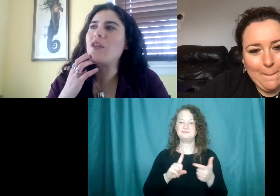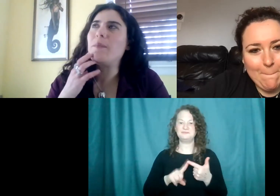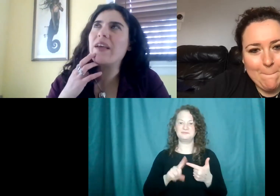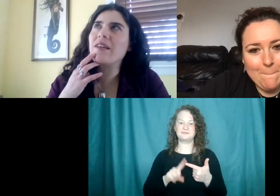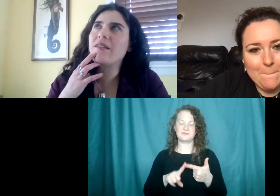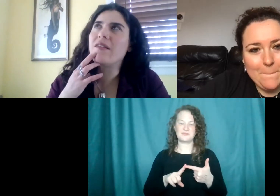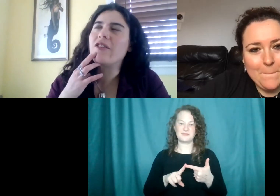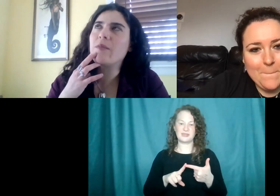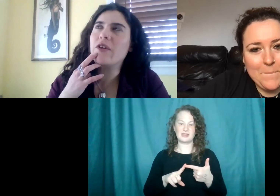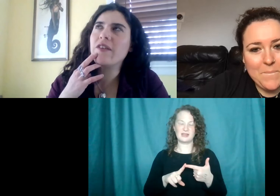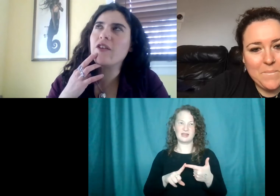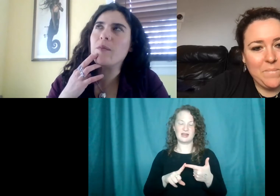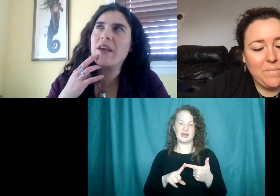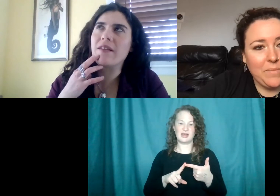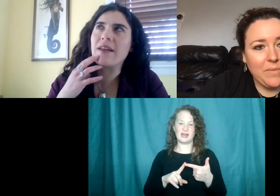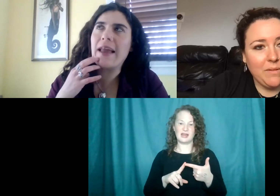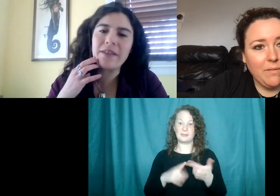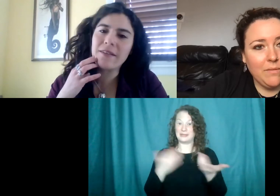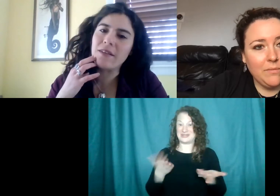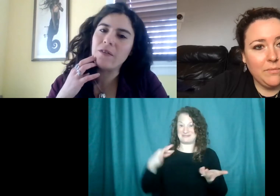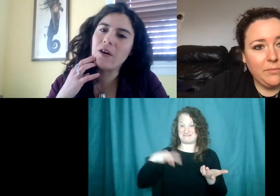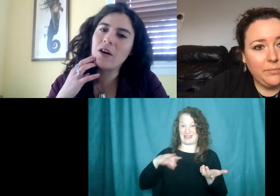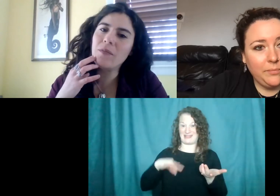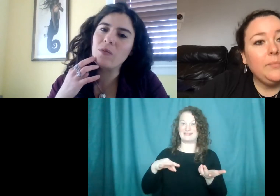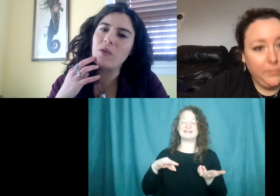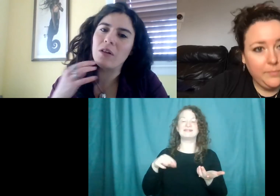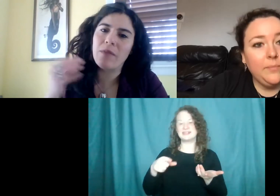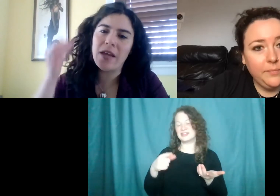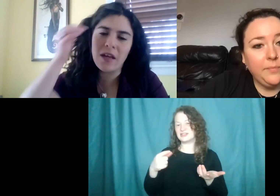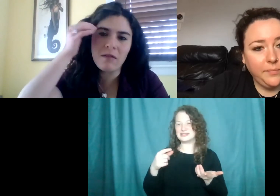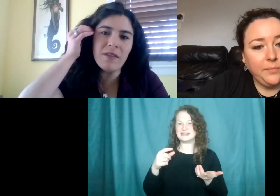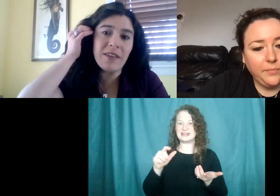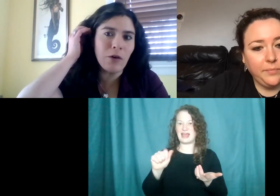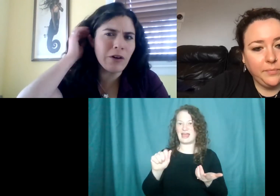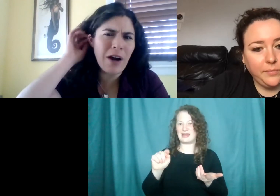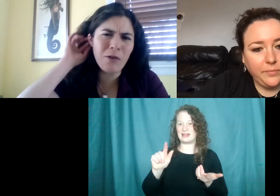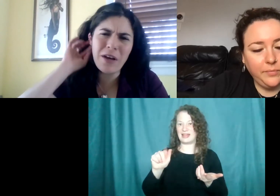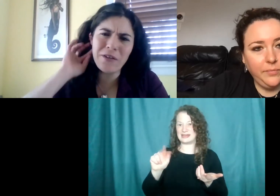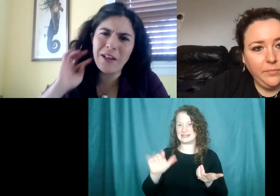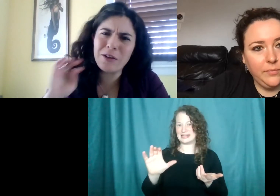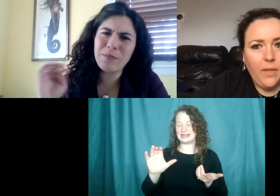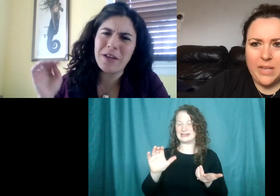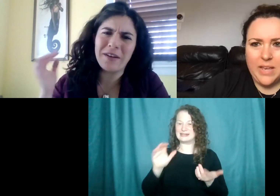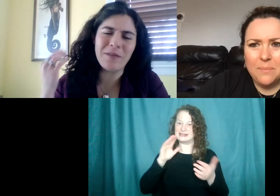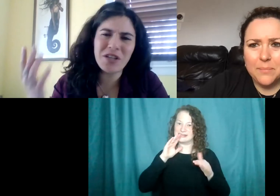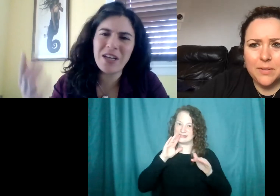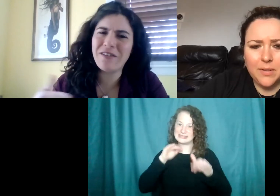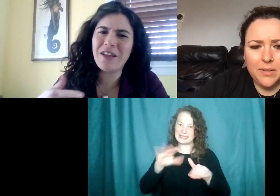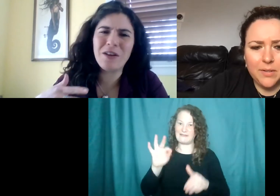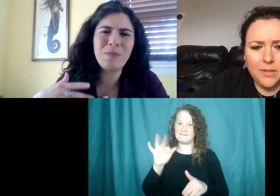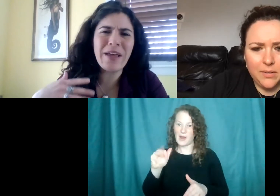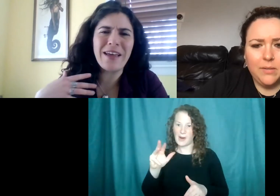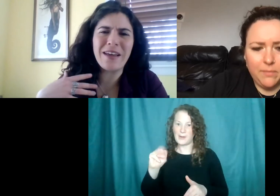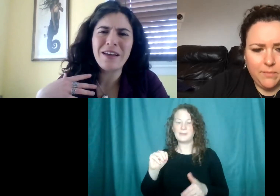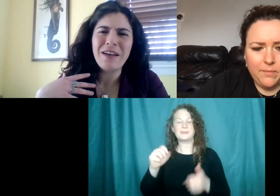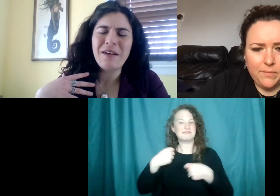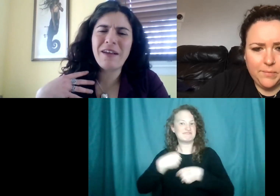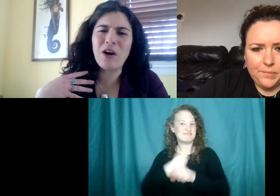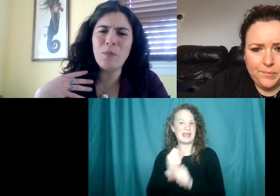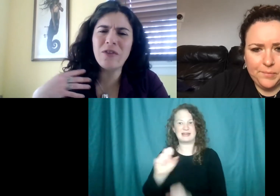one of the biggest distributors here in Maine is Atlantic Sea Farms will make sauerkraut out of kelp and kimchi out of kelp,